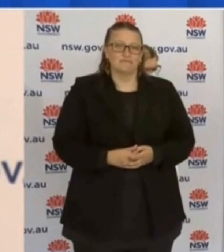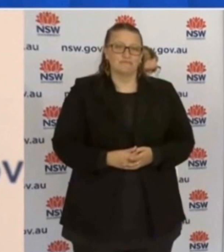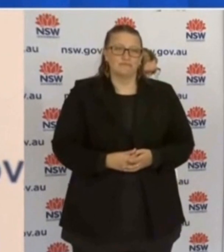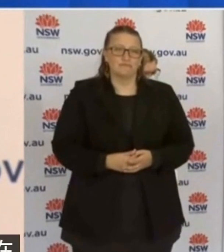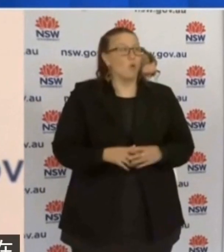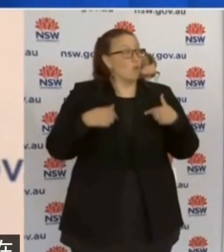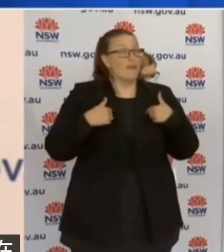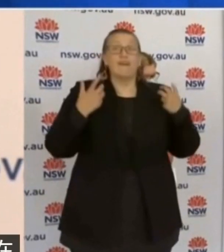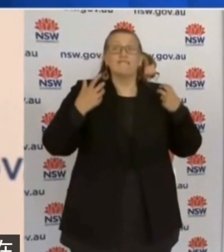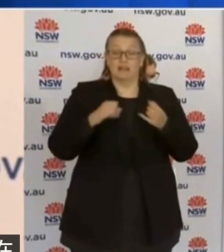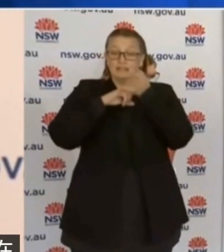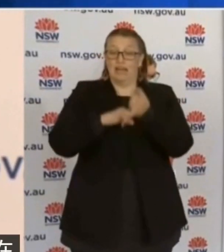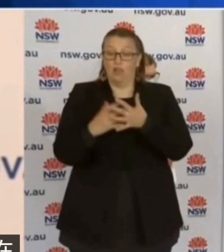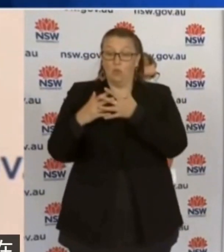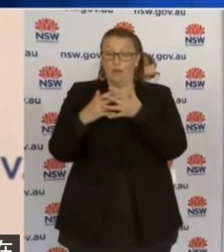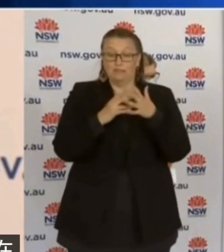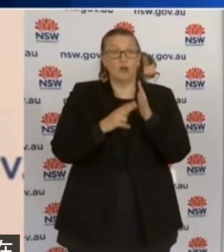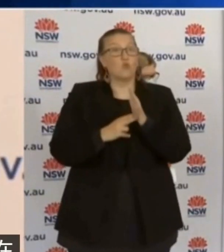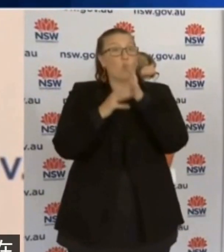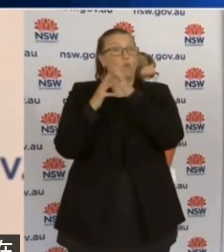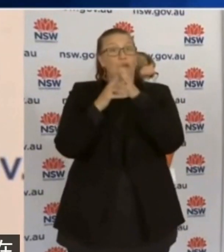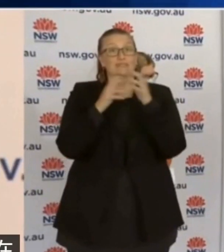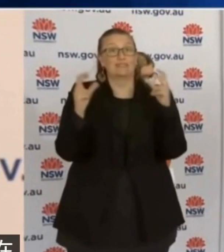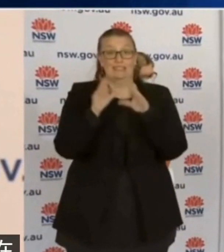in the southwest and northwest in